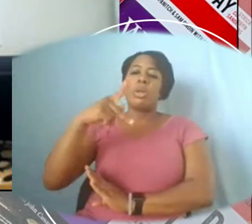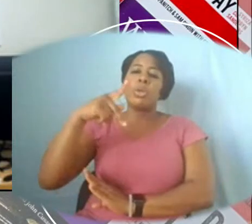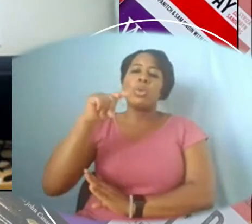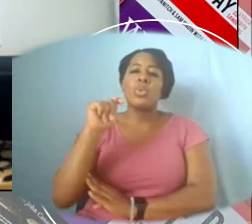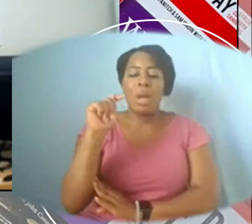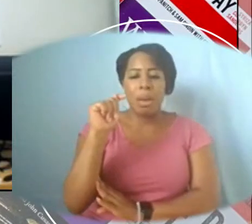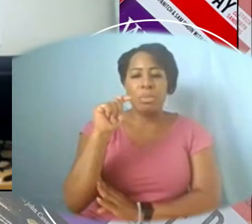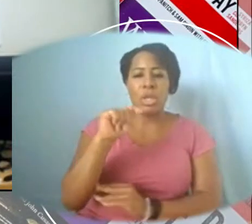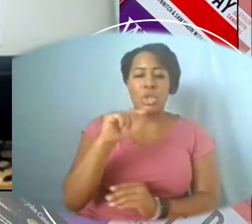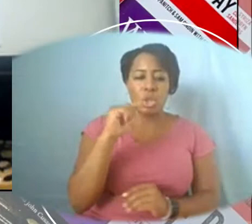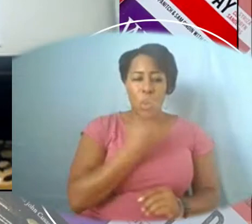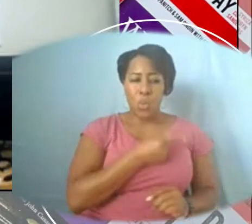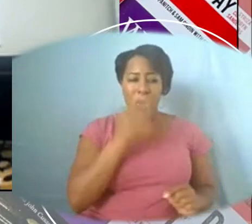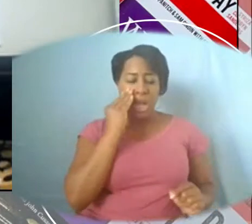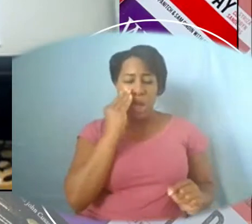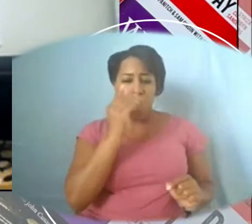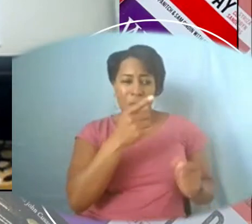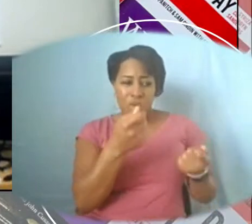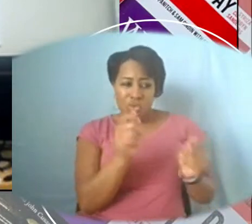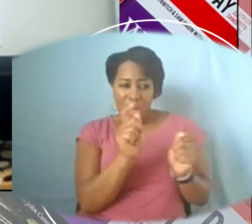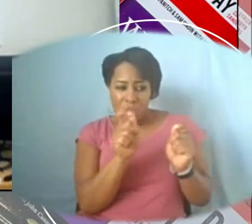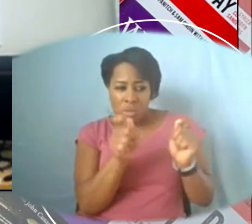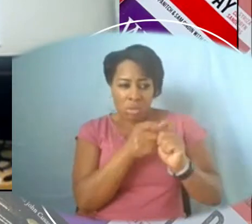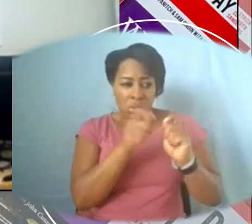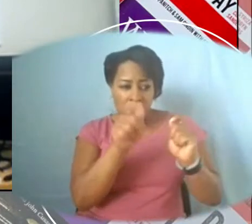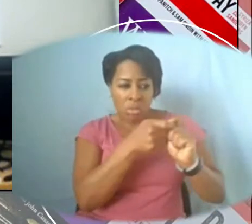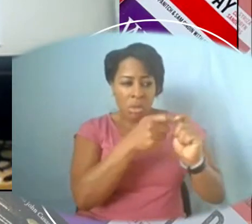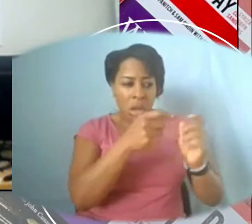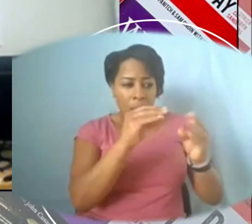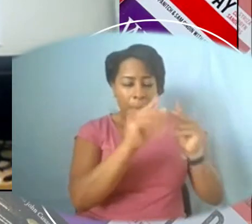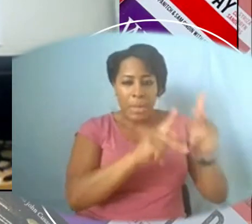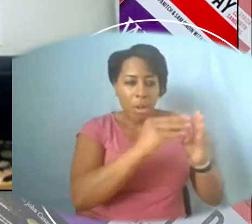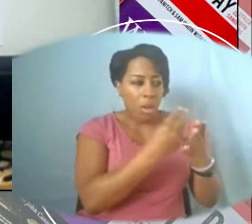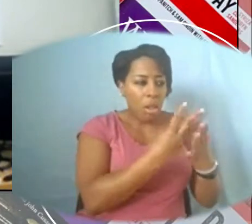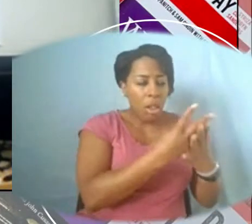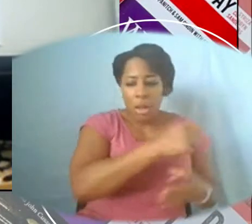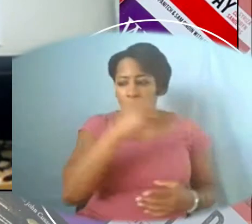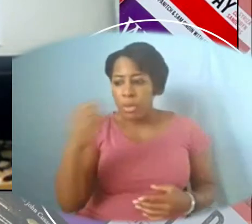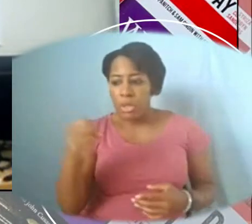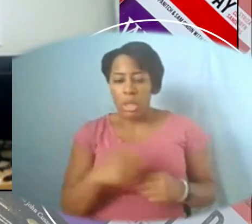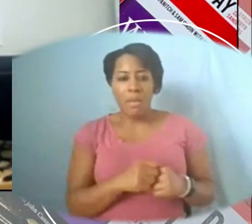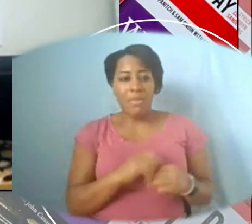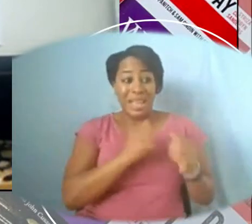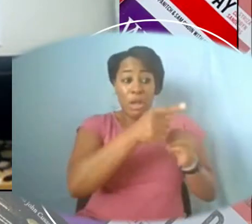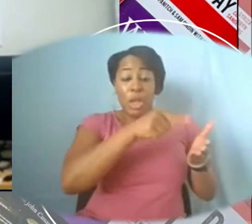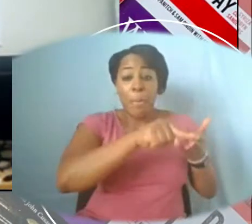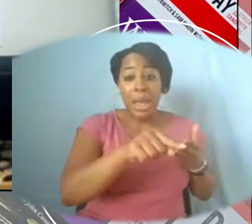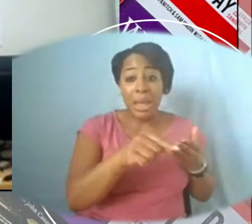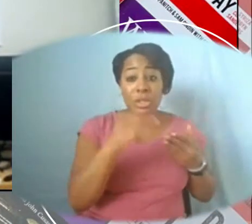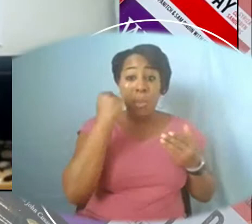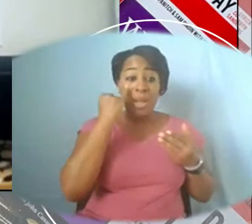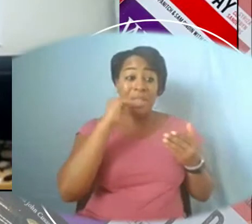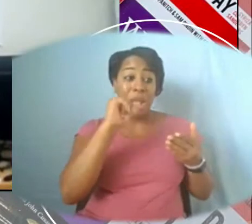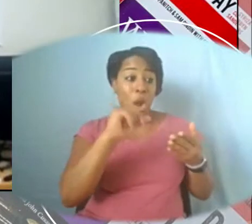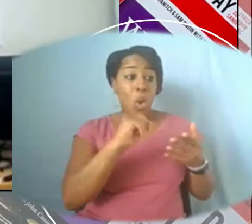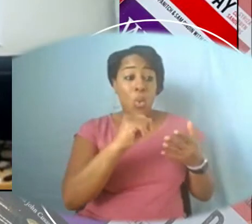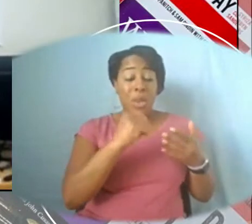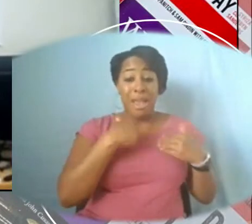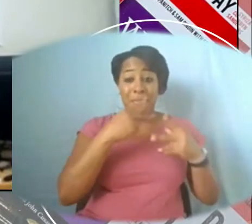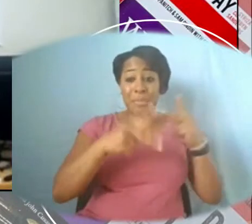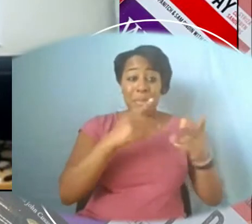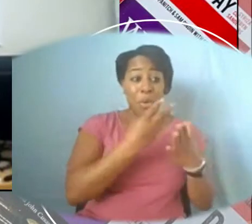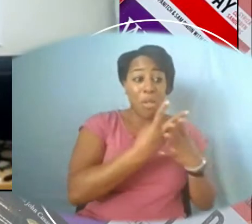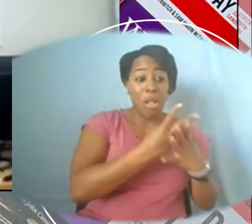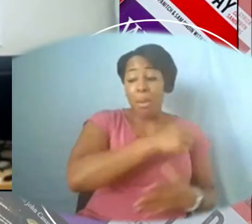where their job is to put people into prison. That's how they get paid. And if they don't do it, then they don't have a job. And that is a form